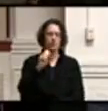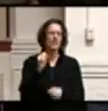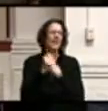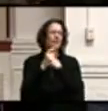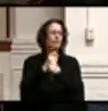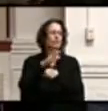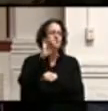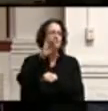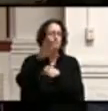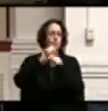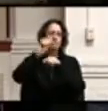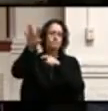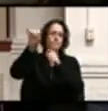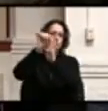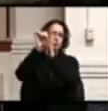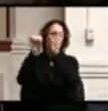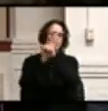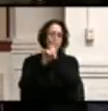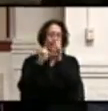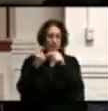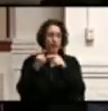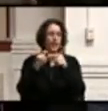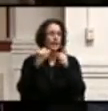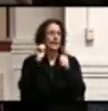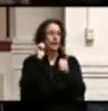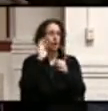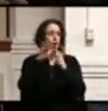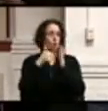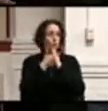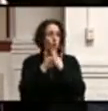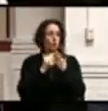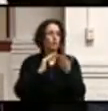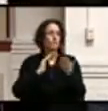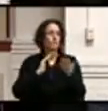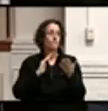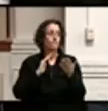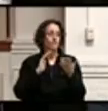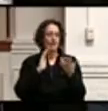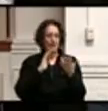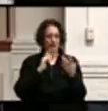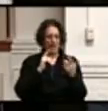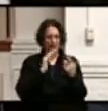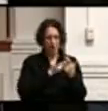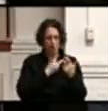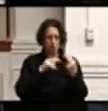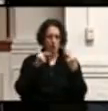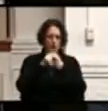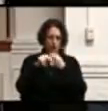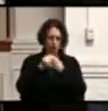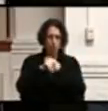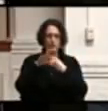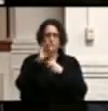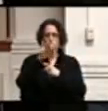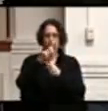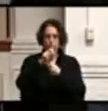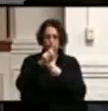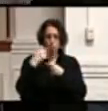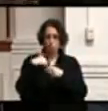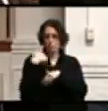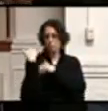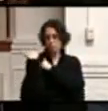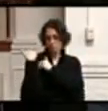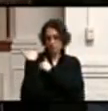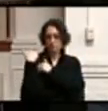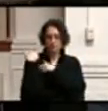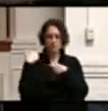and verifies the number of miles and the classifications of miles of roadway that we have in Brattleboro and are responsible for. We have